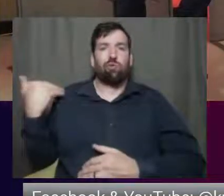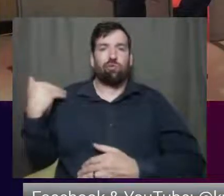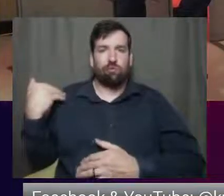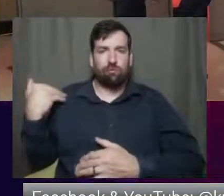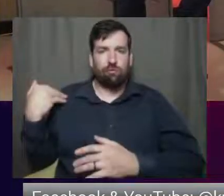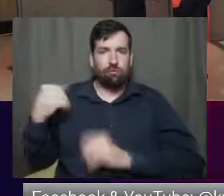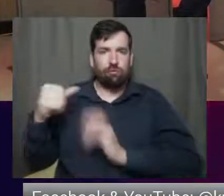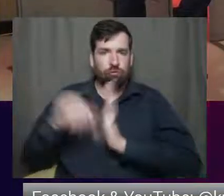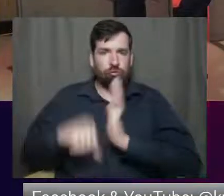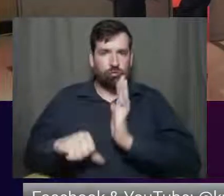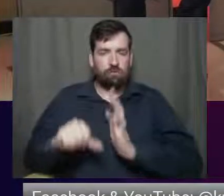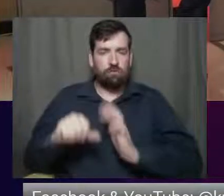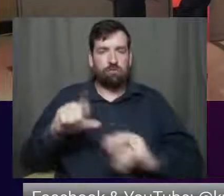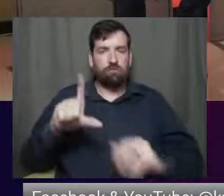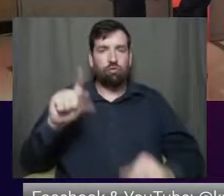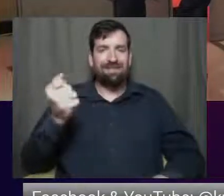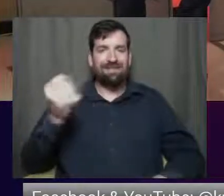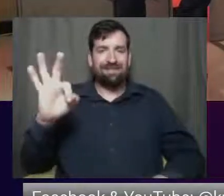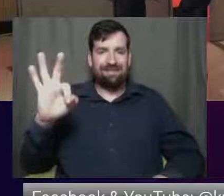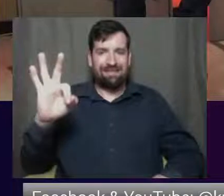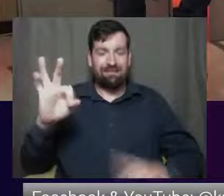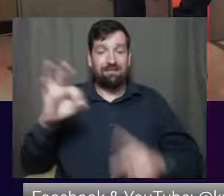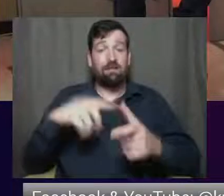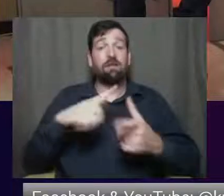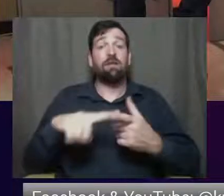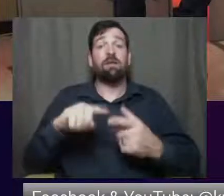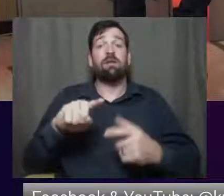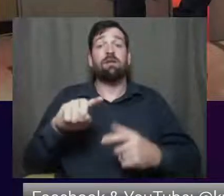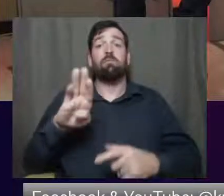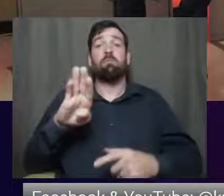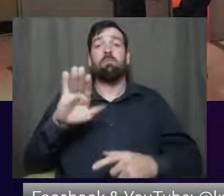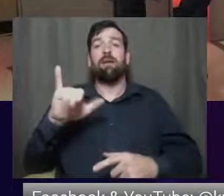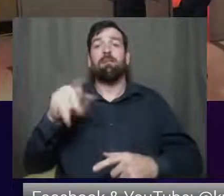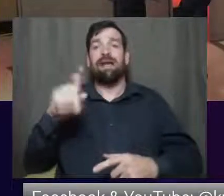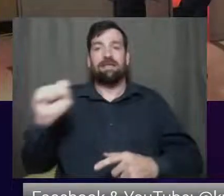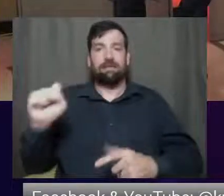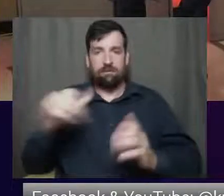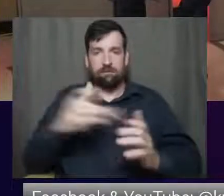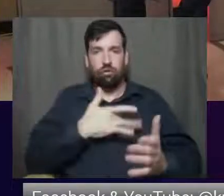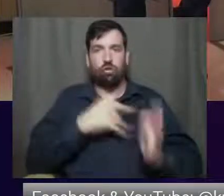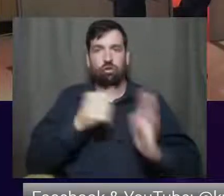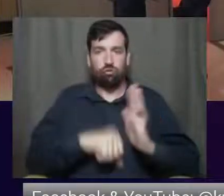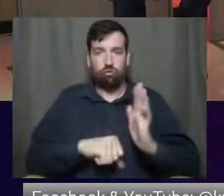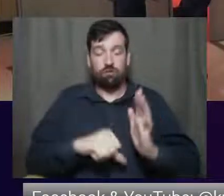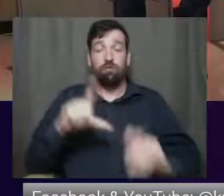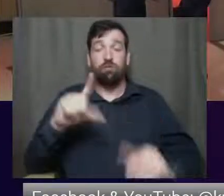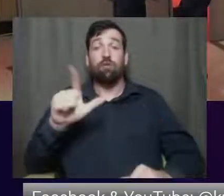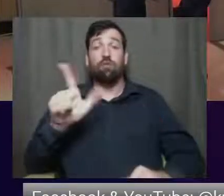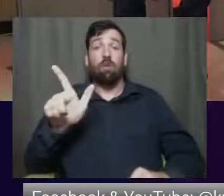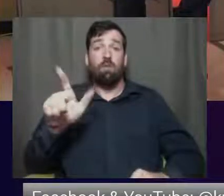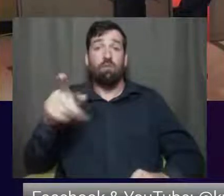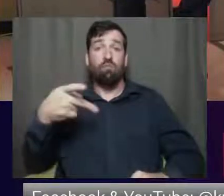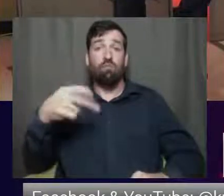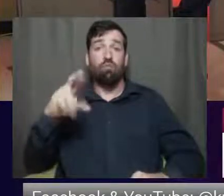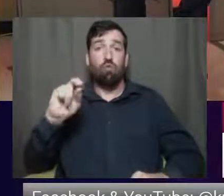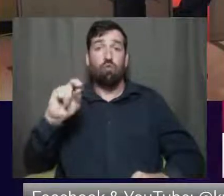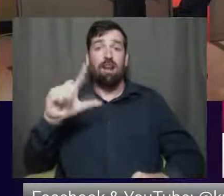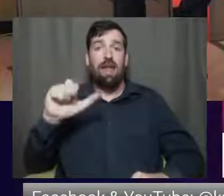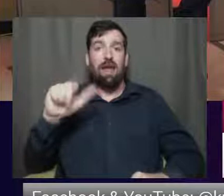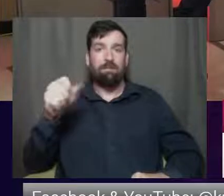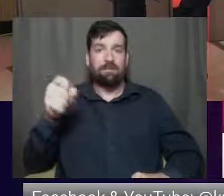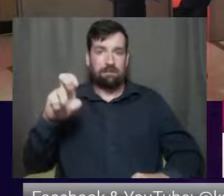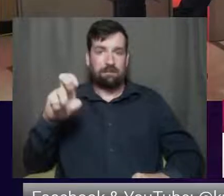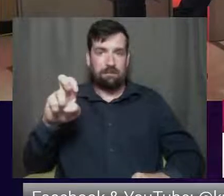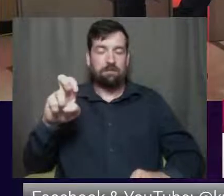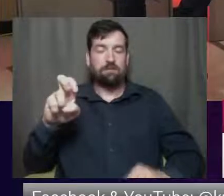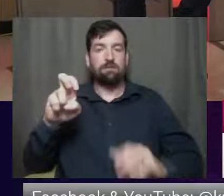back in 2019, then had a bypass heart surgery, and then 2021 had a prolapse surgery. This year, this